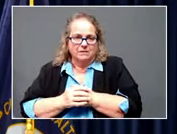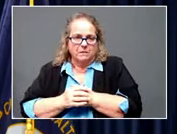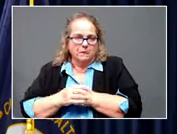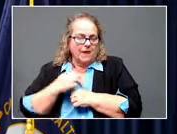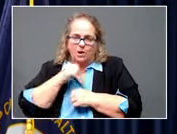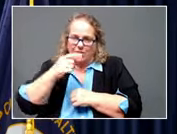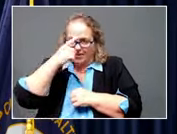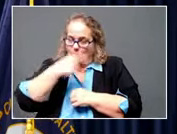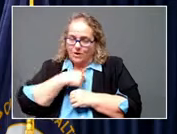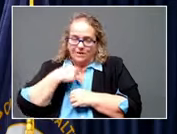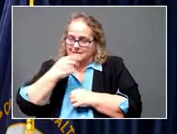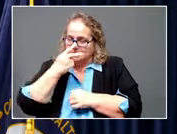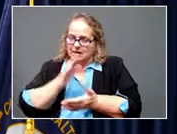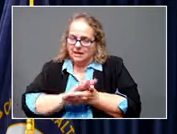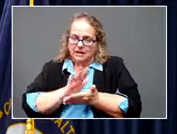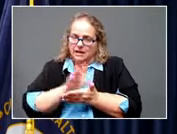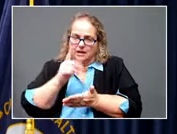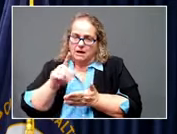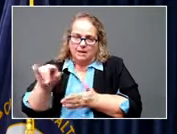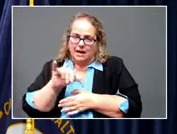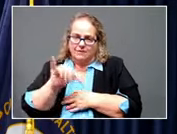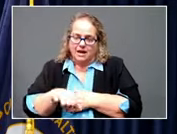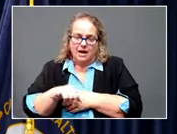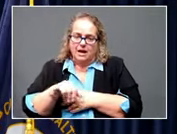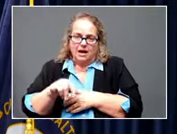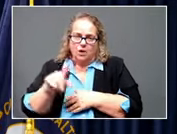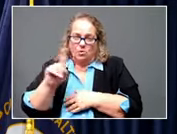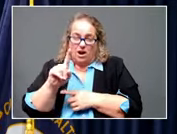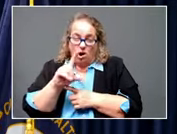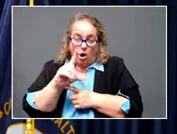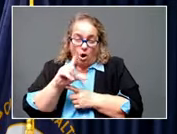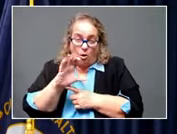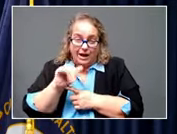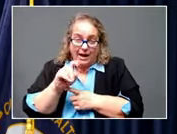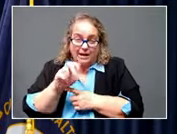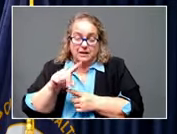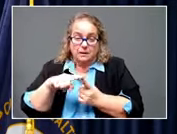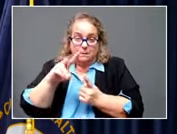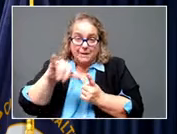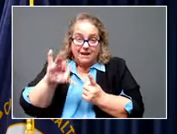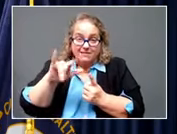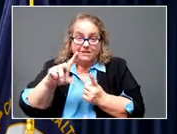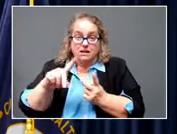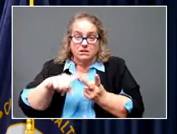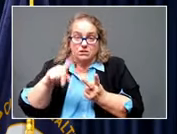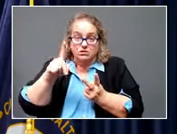this, especially as located as it is in Mayfield and Dawson and some other places. You